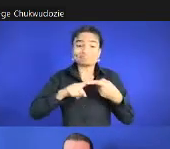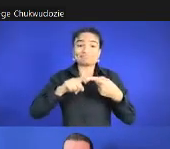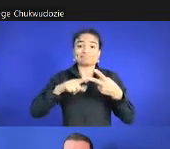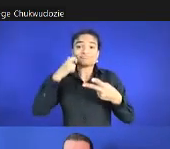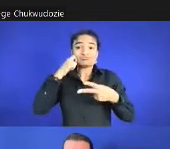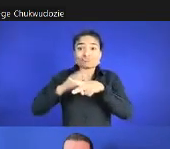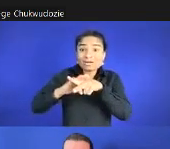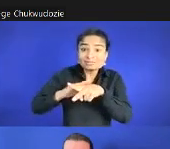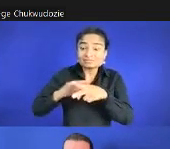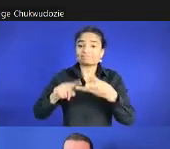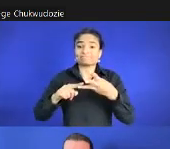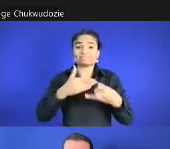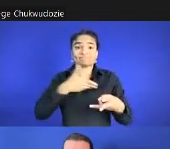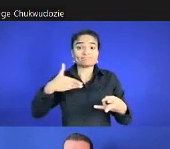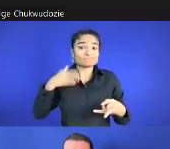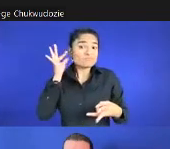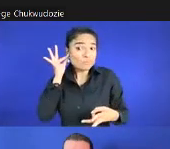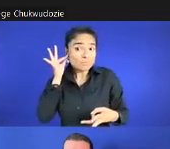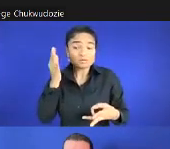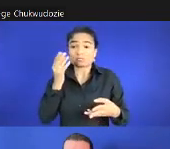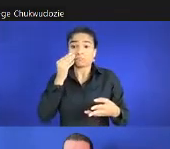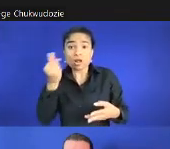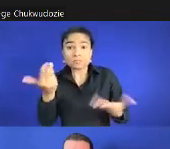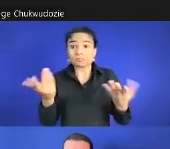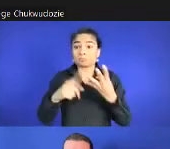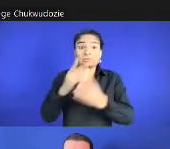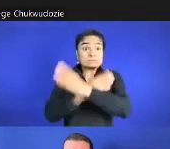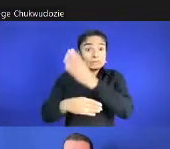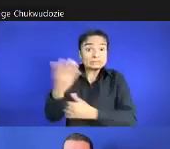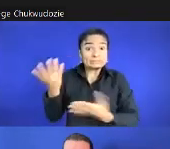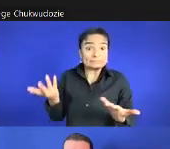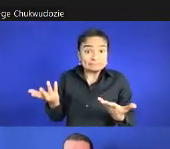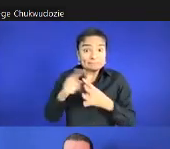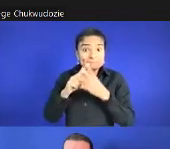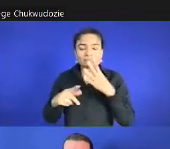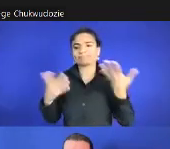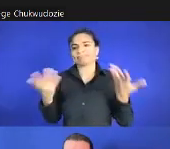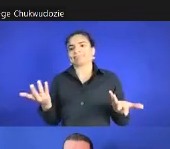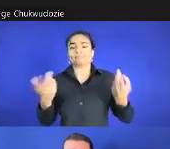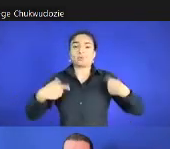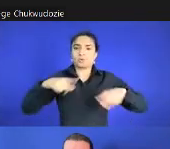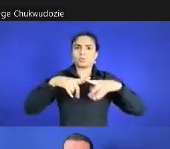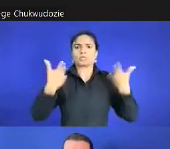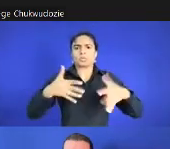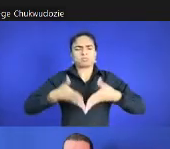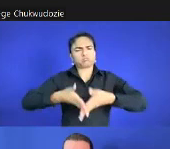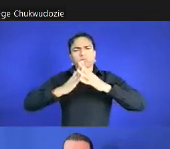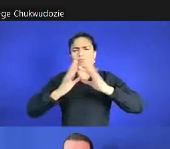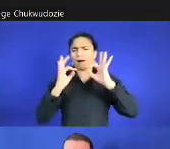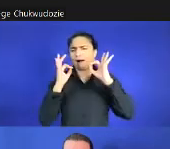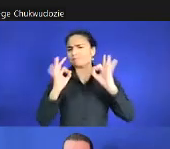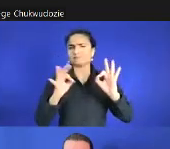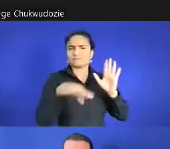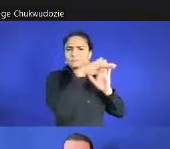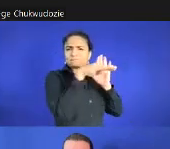mechanisms and only a particular group of men, or only a particular group of women, or only a particular